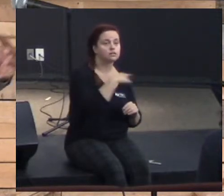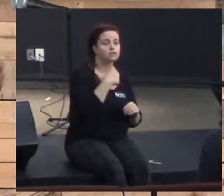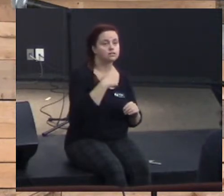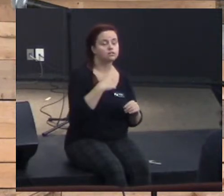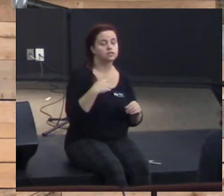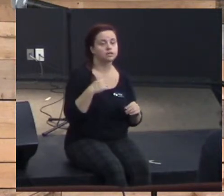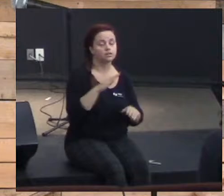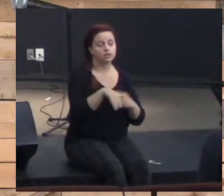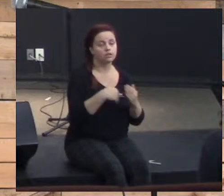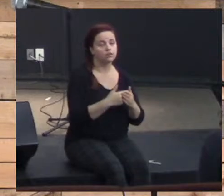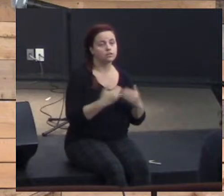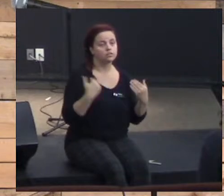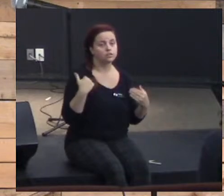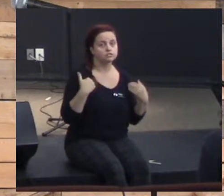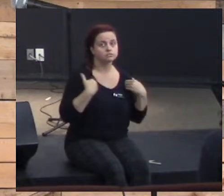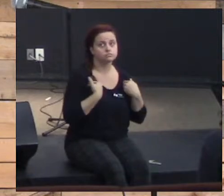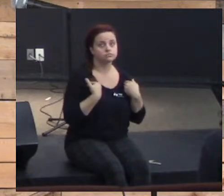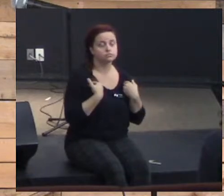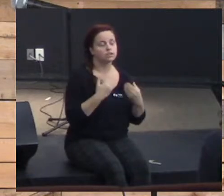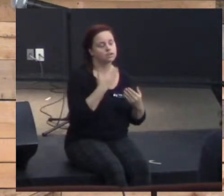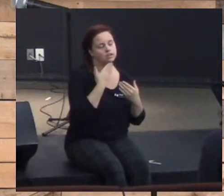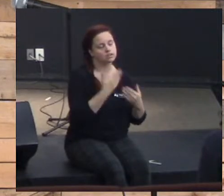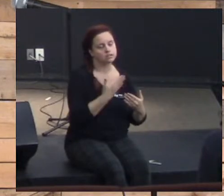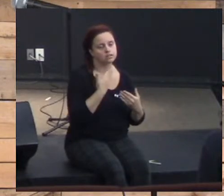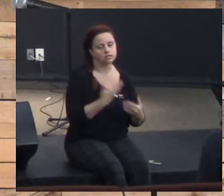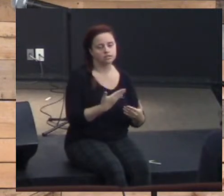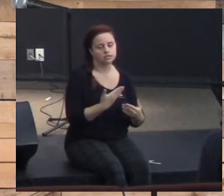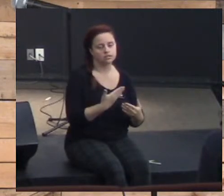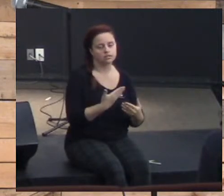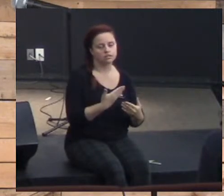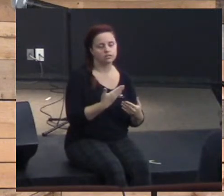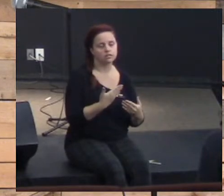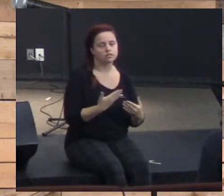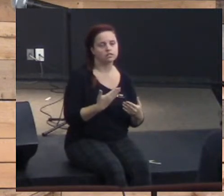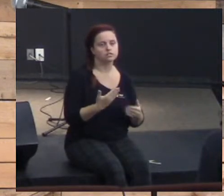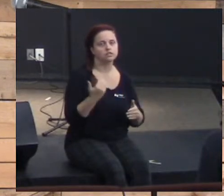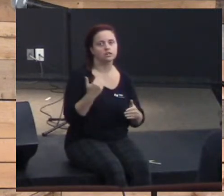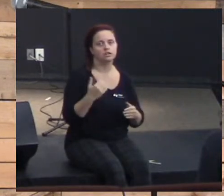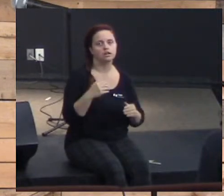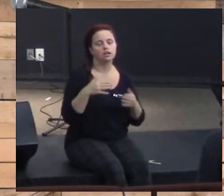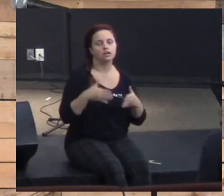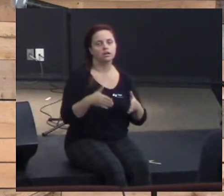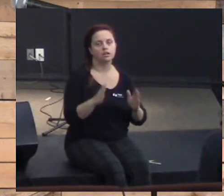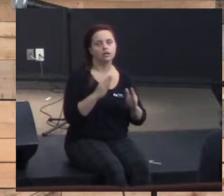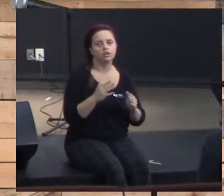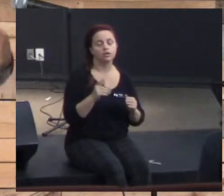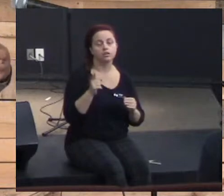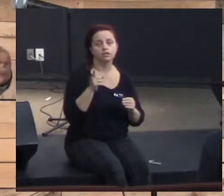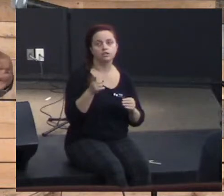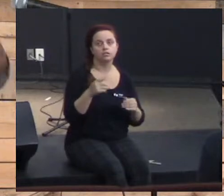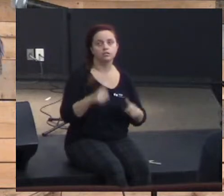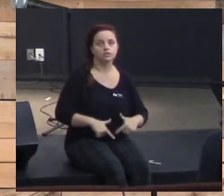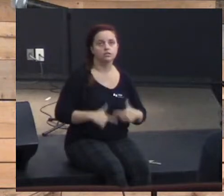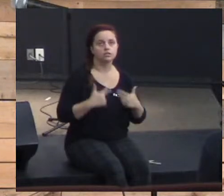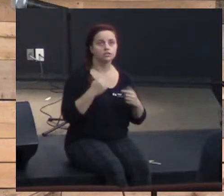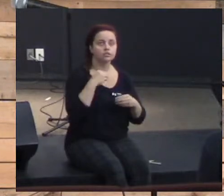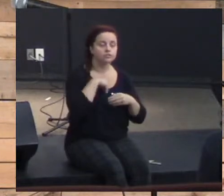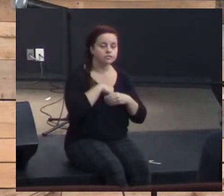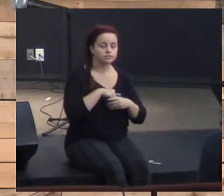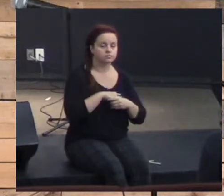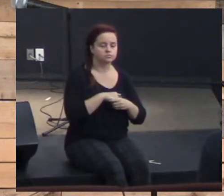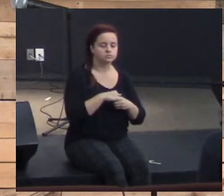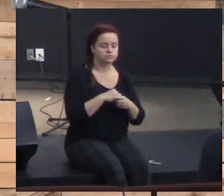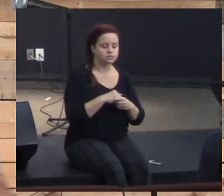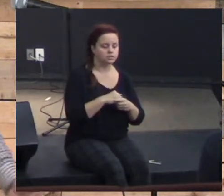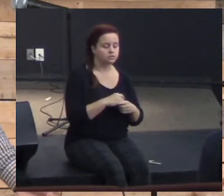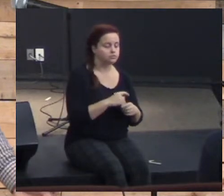scriptures. Thank you for just, it pleases you to live in us, to go from the Ark of the Covenant to tabernacle